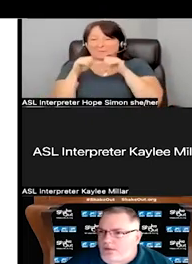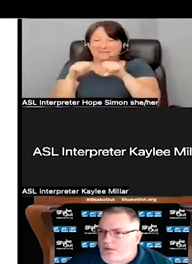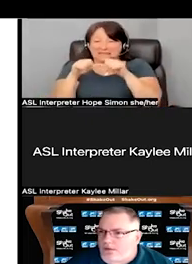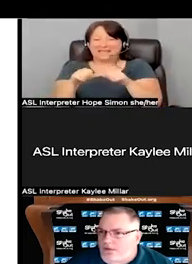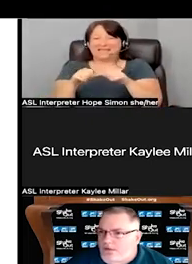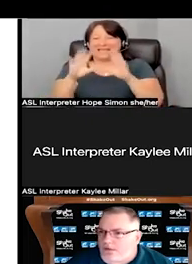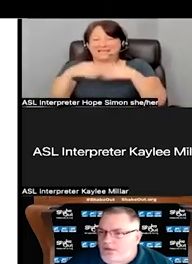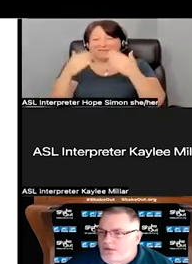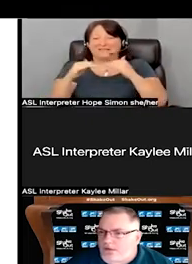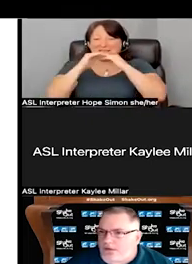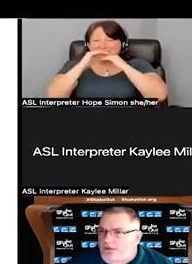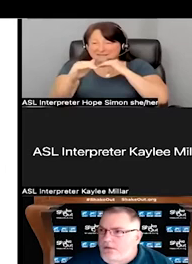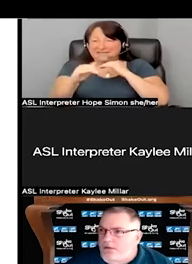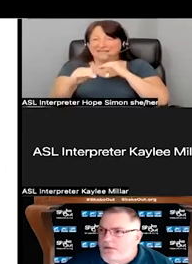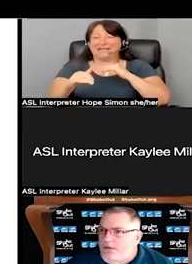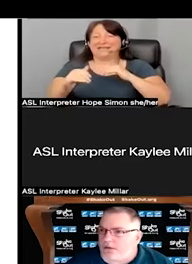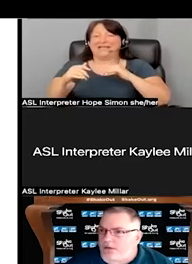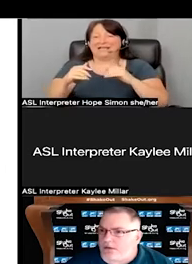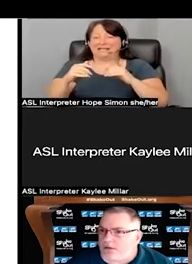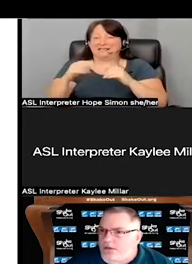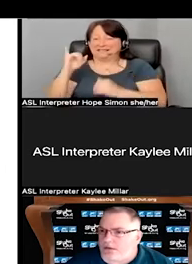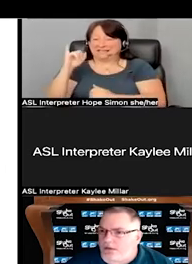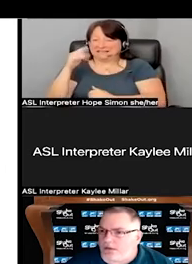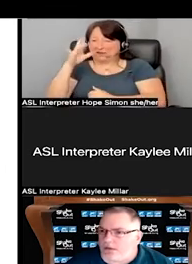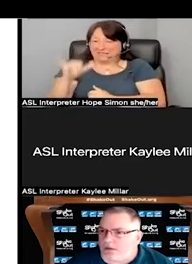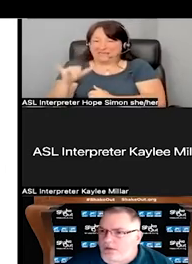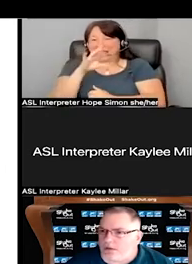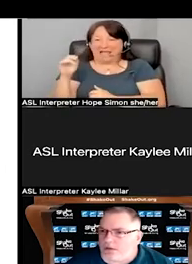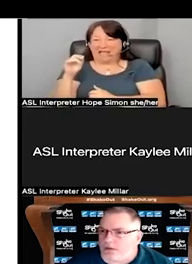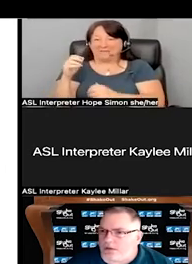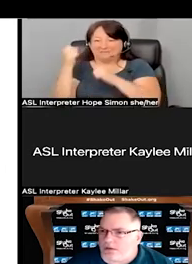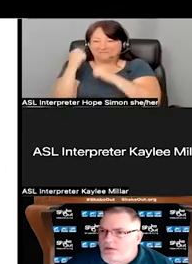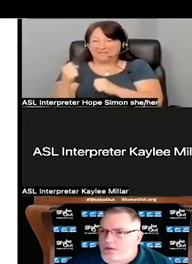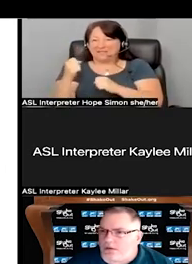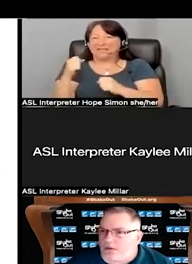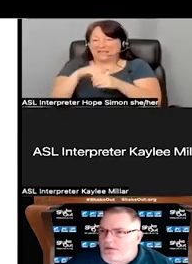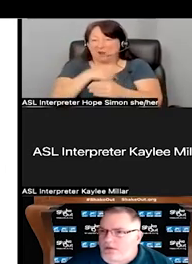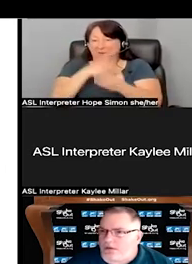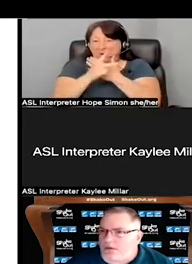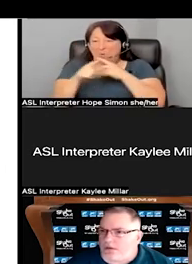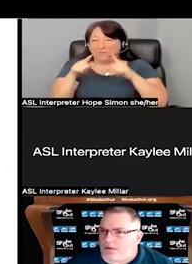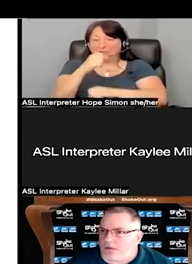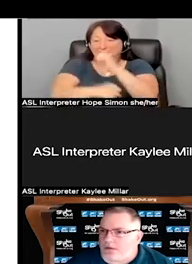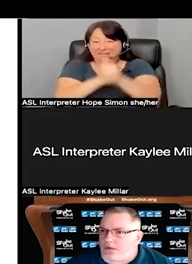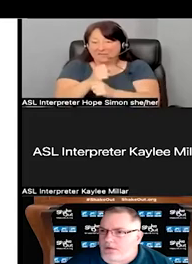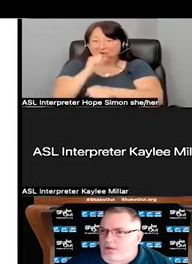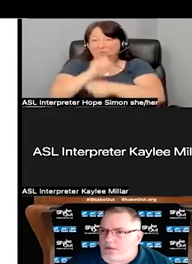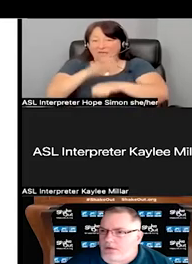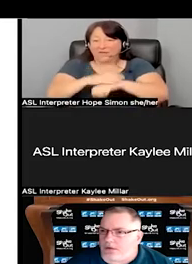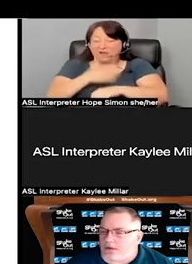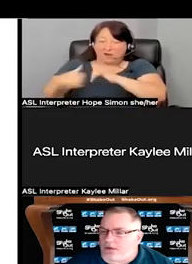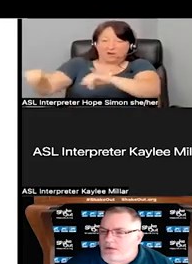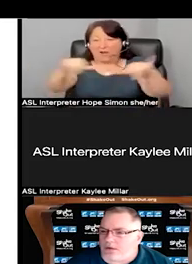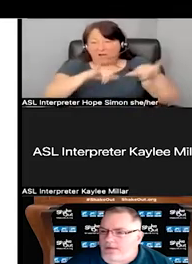stability, integrity, and resources of the Earthquake Country Alliance program throughout the year, working on our common goals of